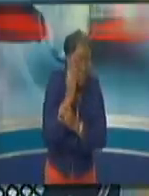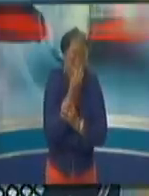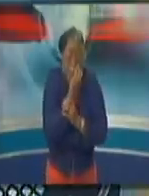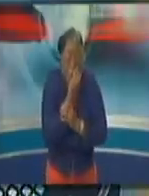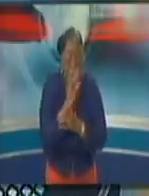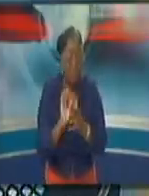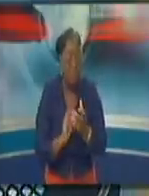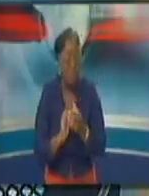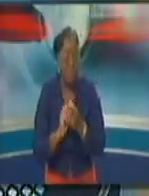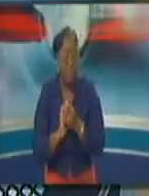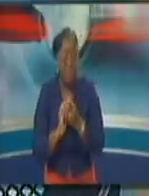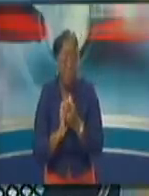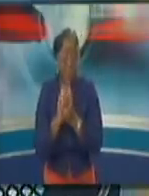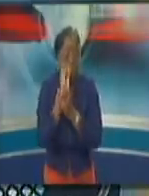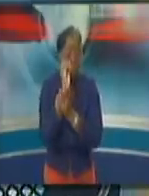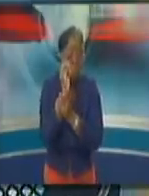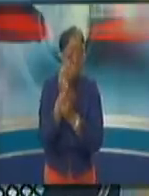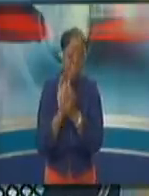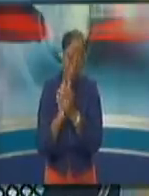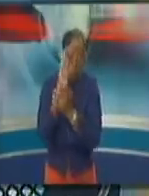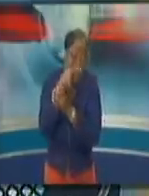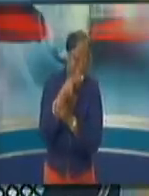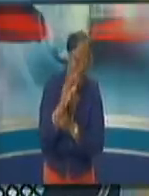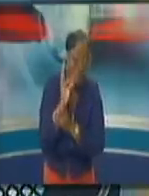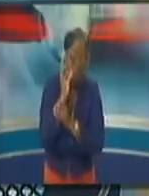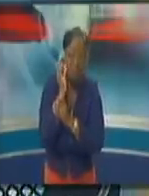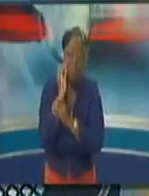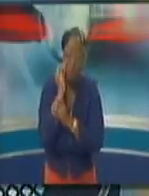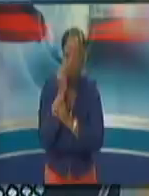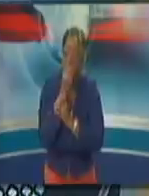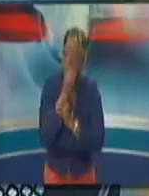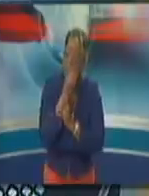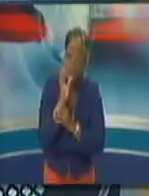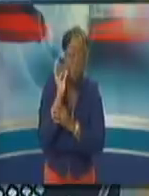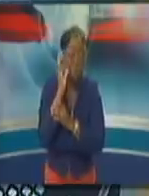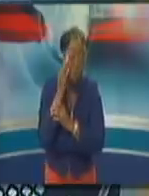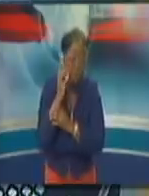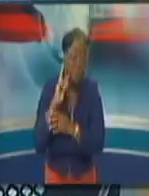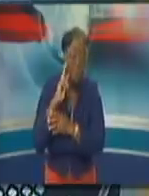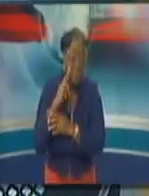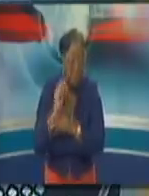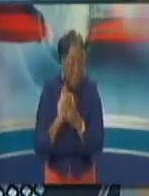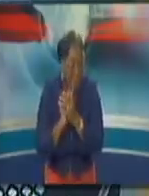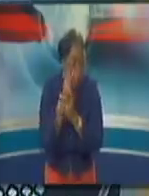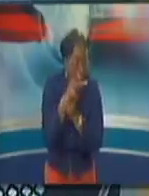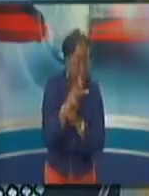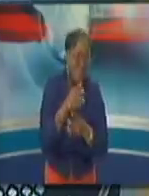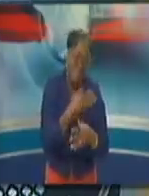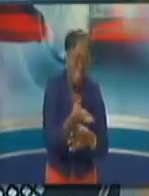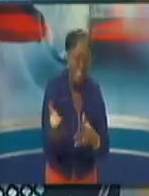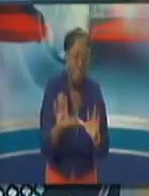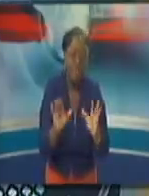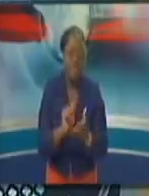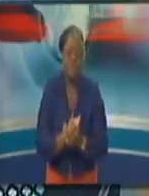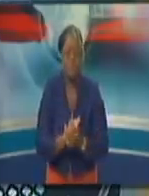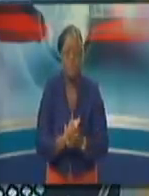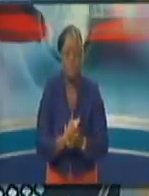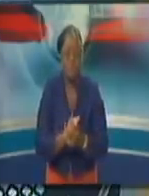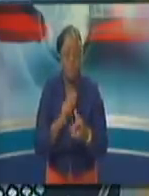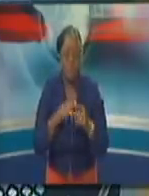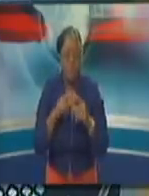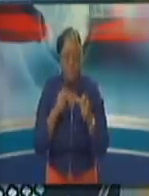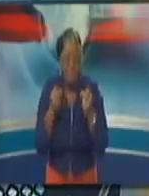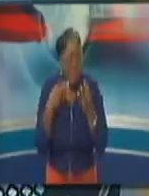may transplant some potted plants or plant some fruit or vegetables. There are things you can do that don't cost